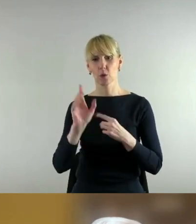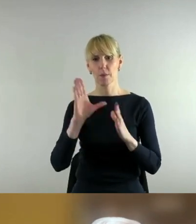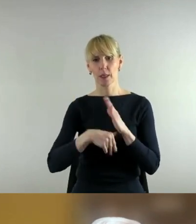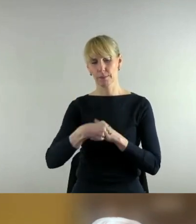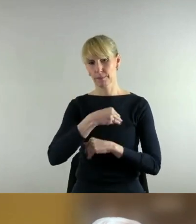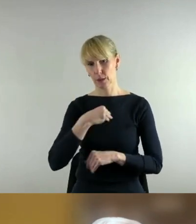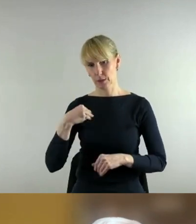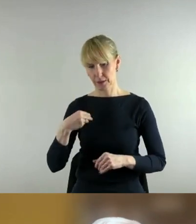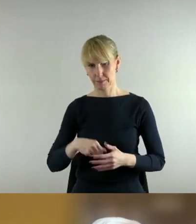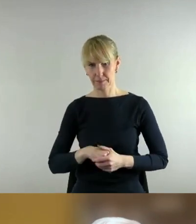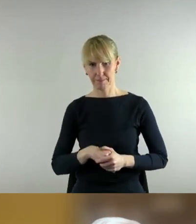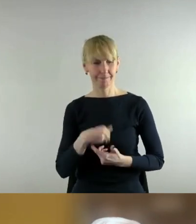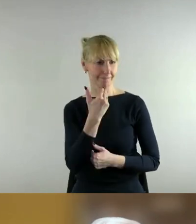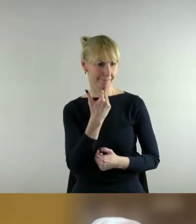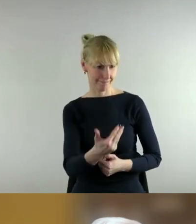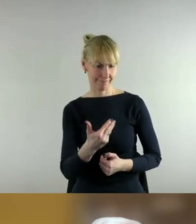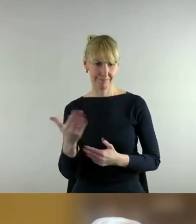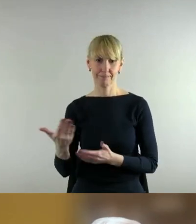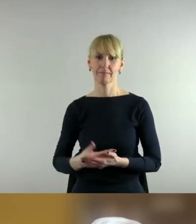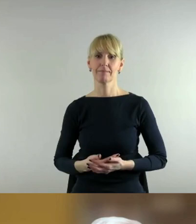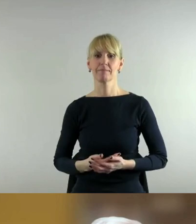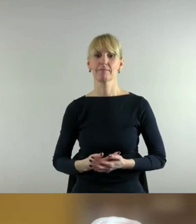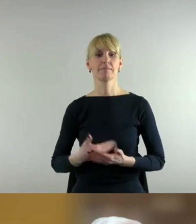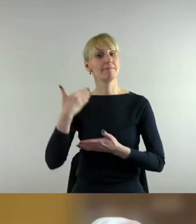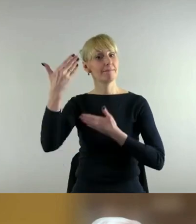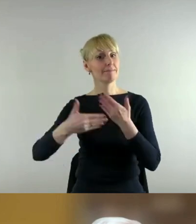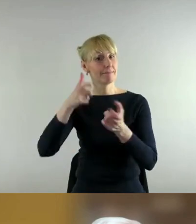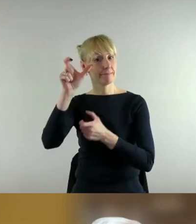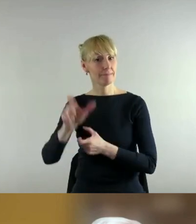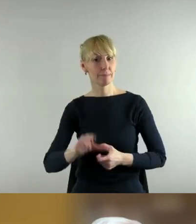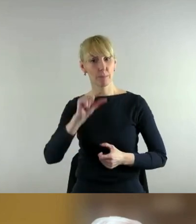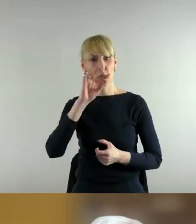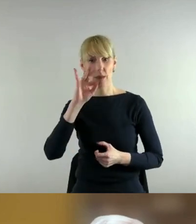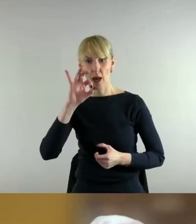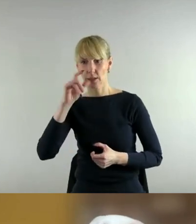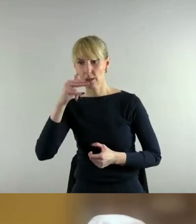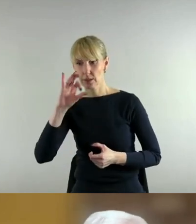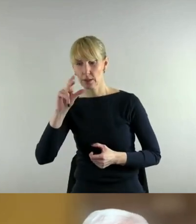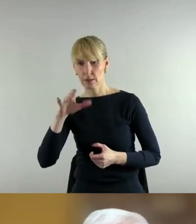forums. Once again, a very big thank you, and I give the floor to